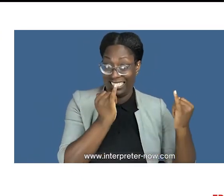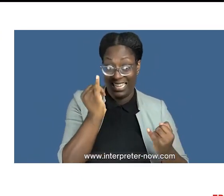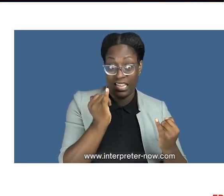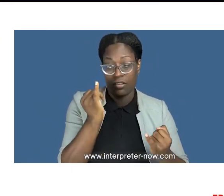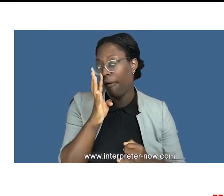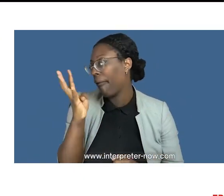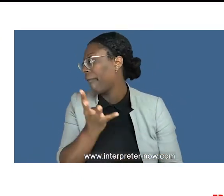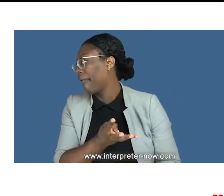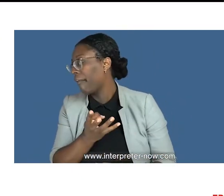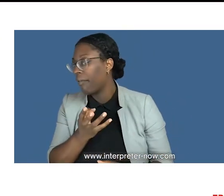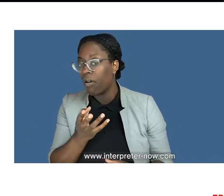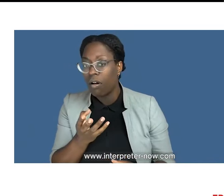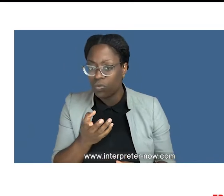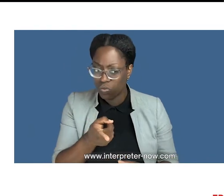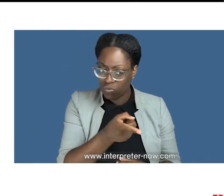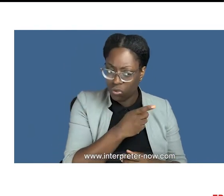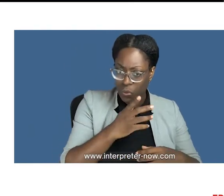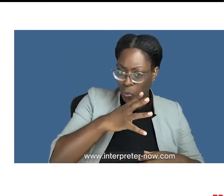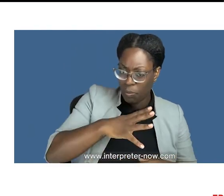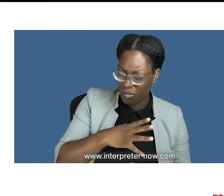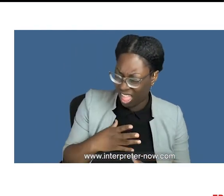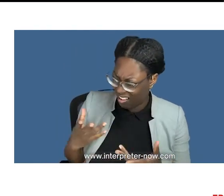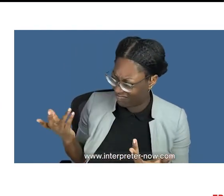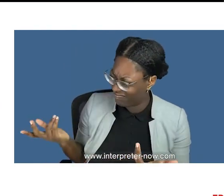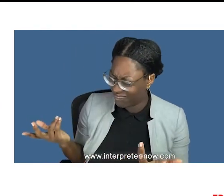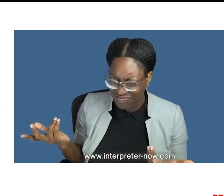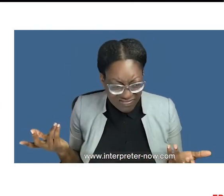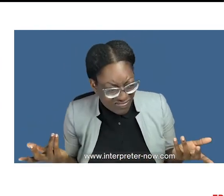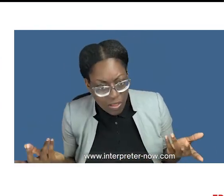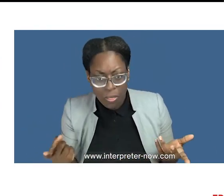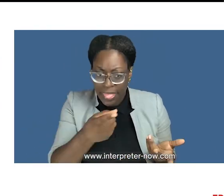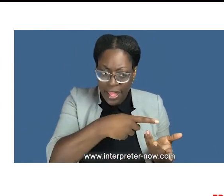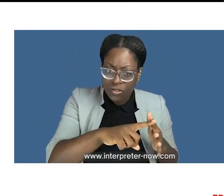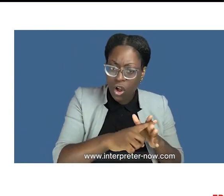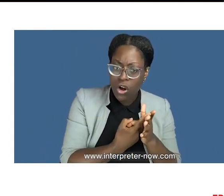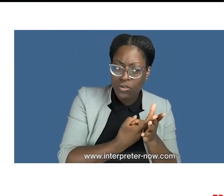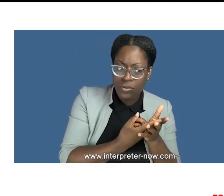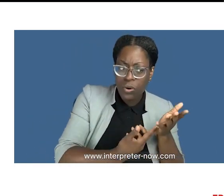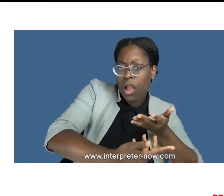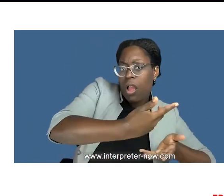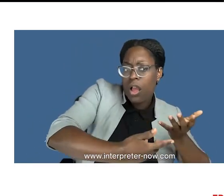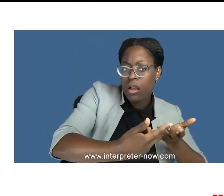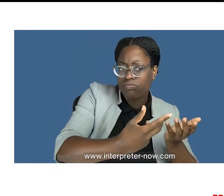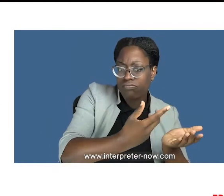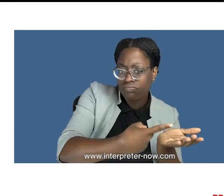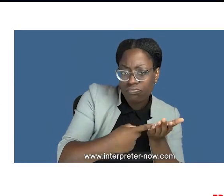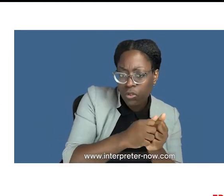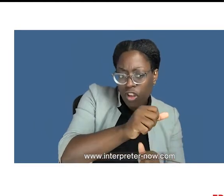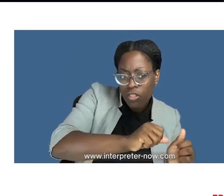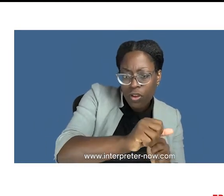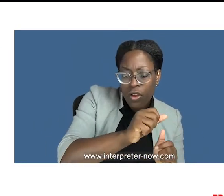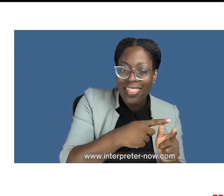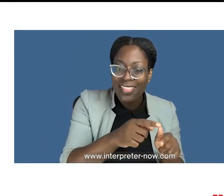ideas and be championed for it. And so they started talking with each other, and they started working